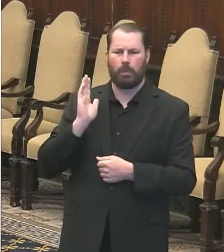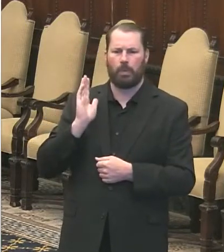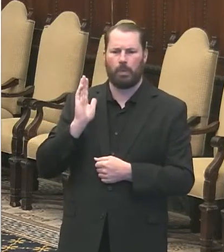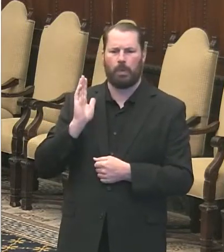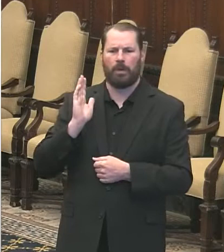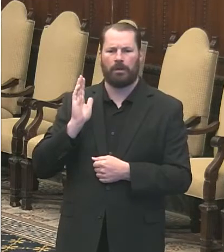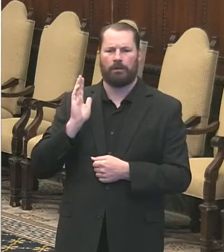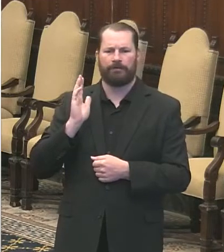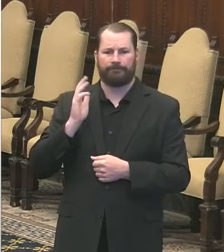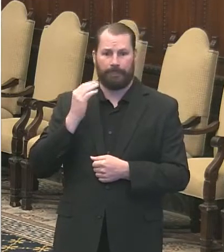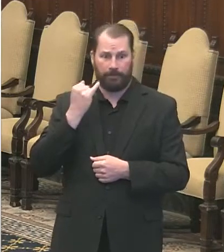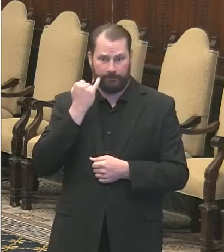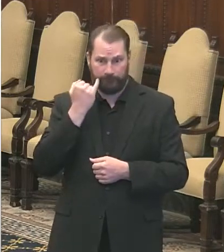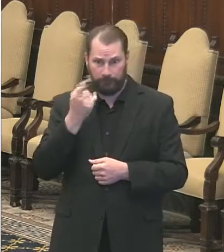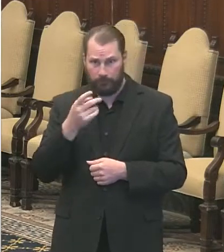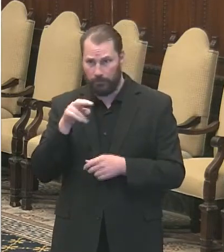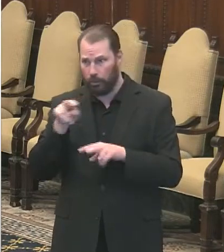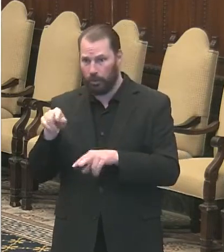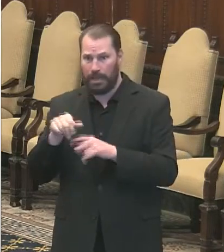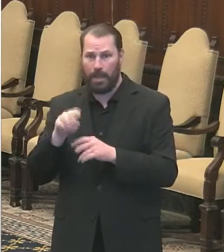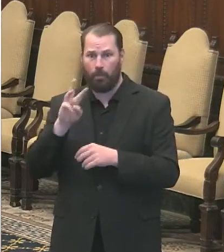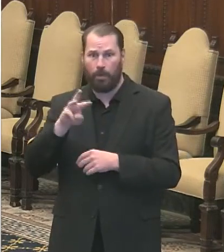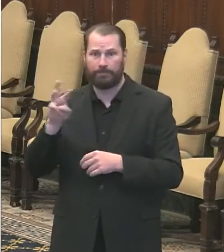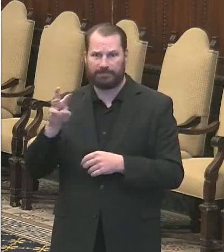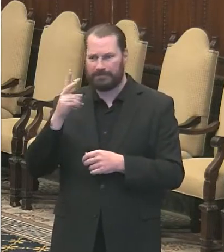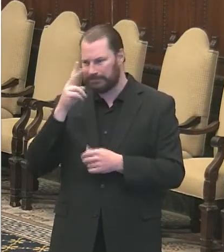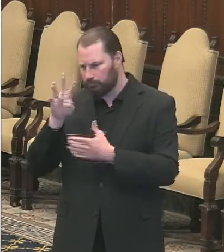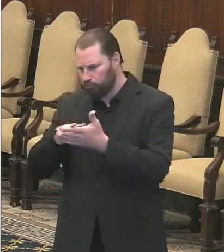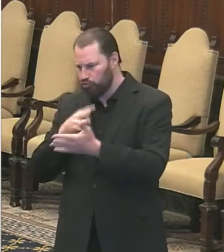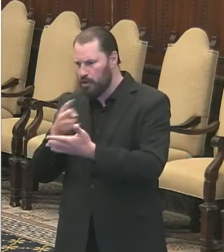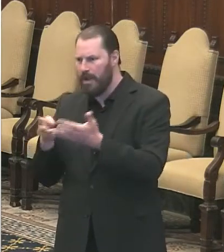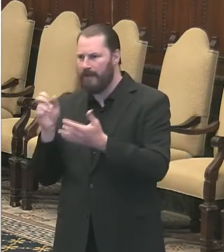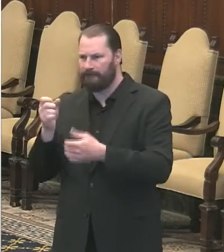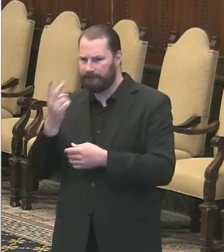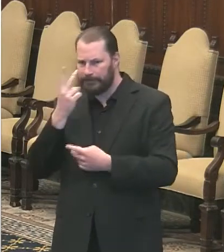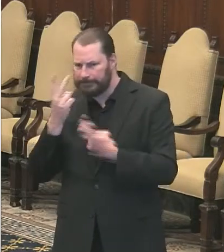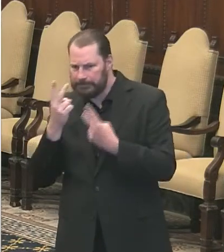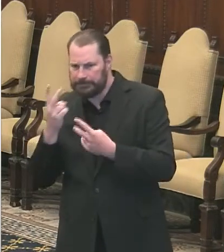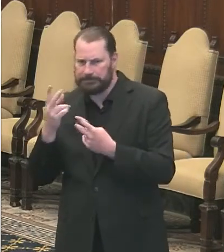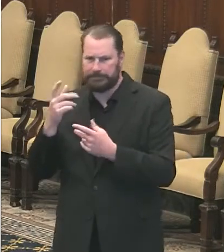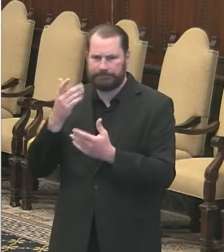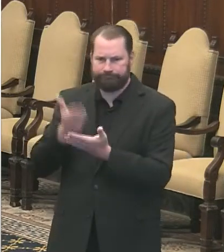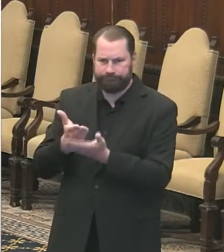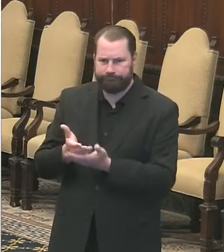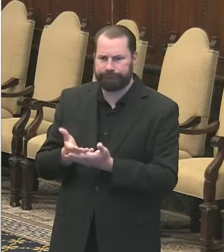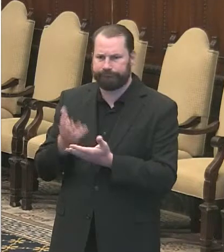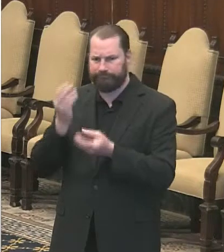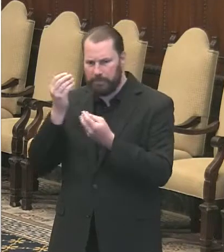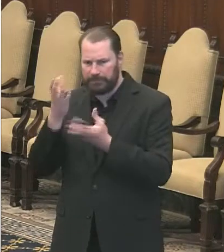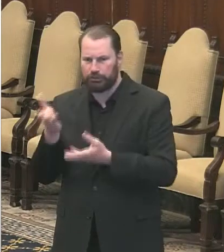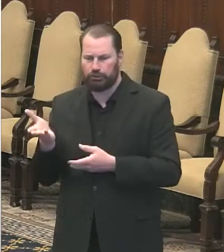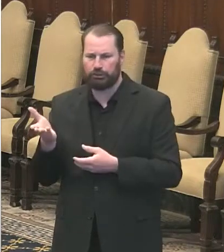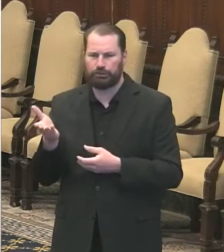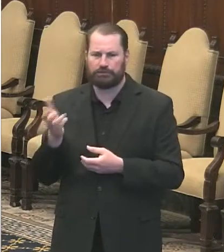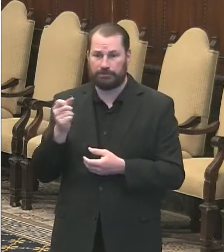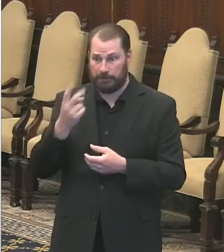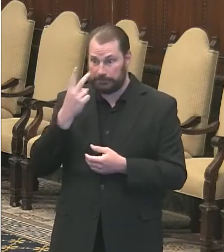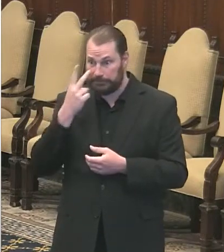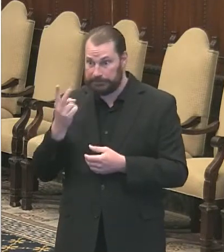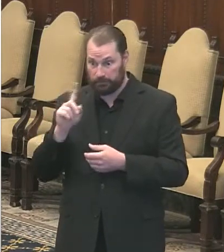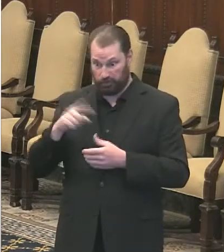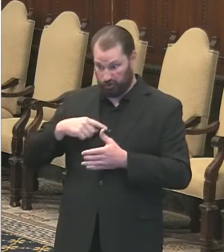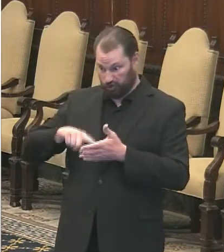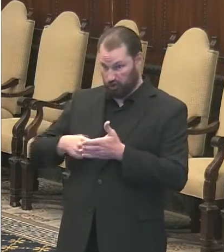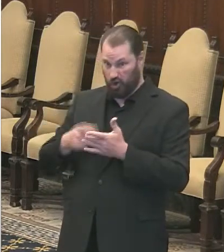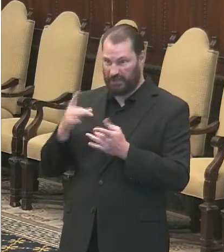today a graph of the number of cases in nursing homes by day, so people can get a sense of where this began, where it peaked, and where we are now. The